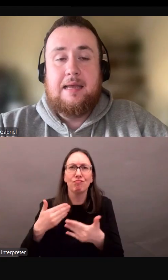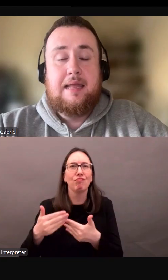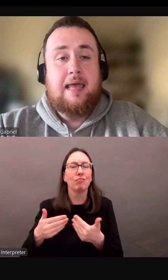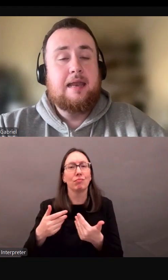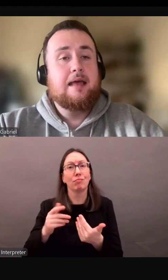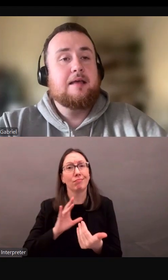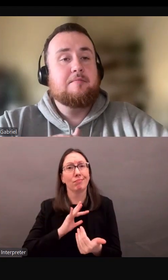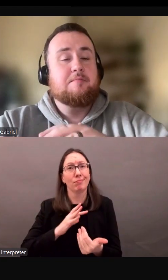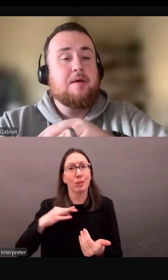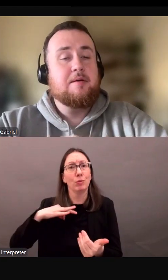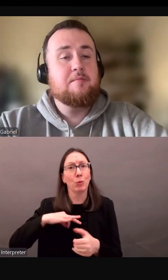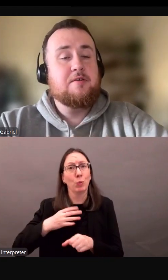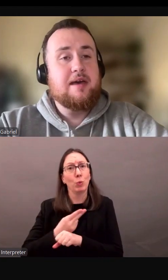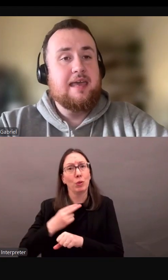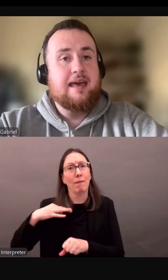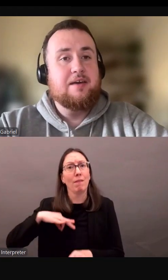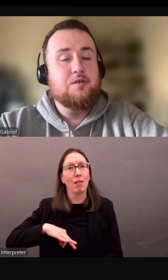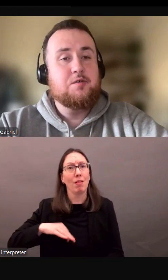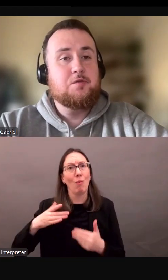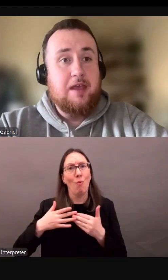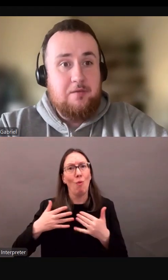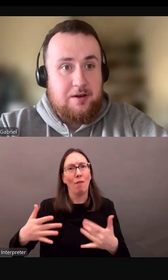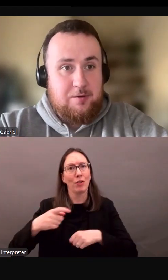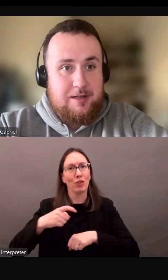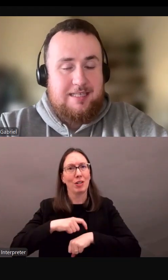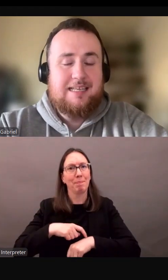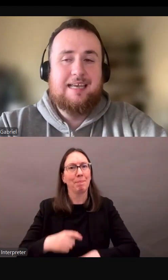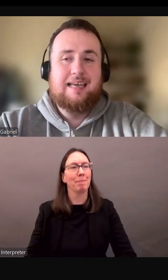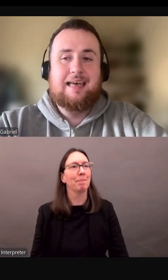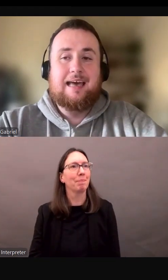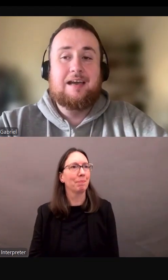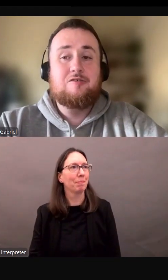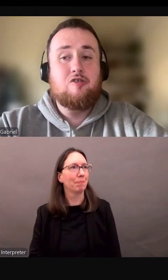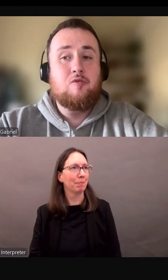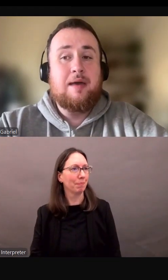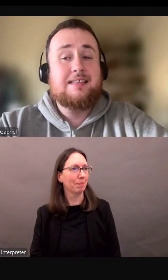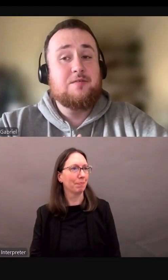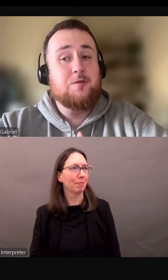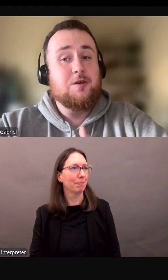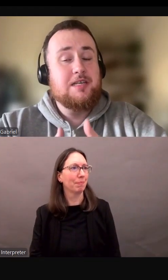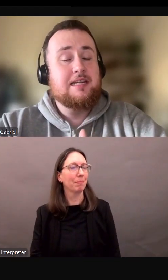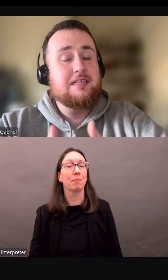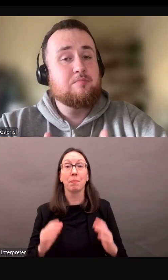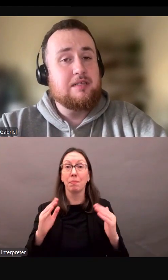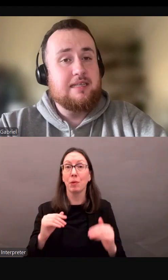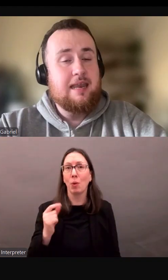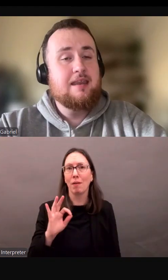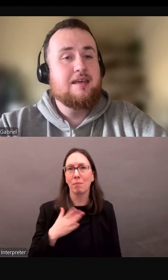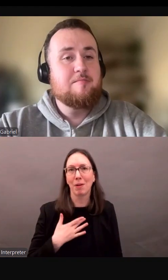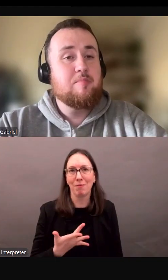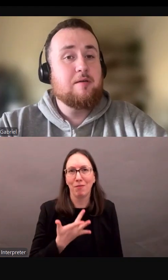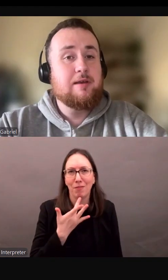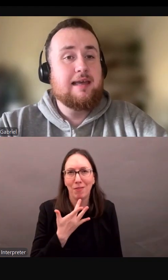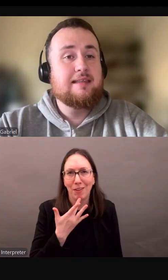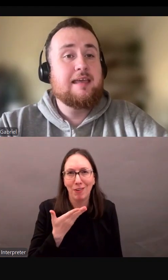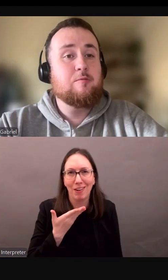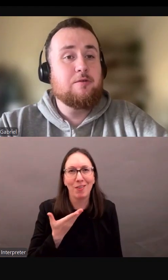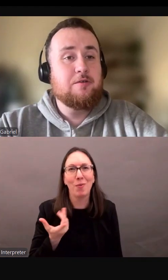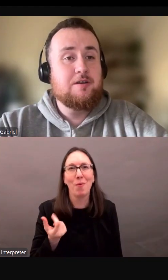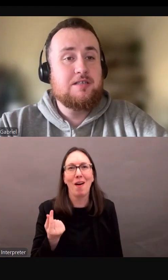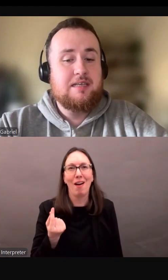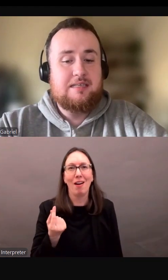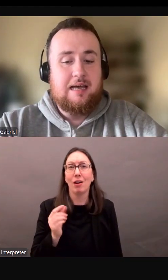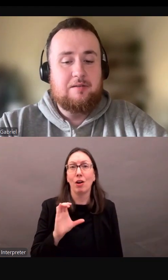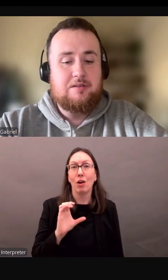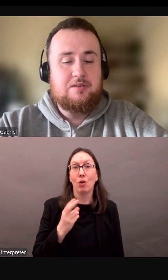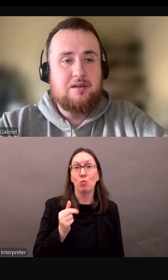And then probably one of my favorite ones, Chrome has a version of this built in, but we like to think we're